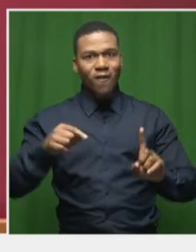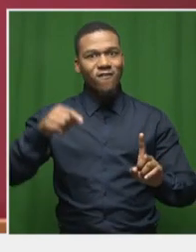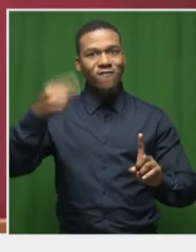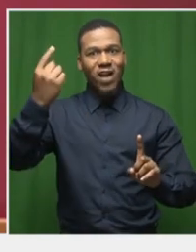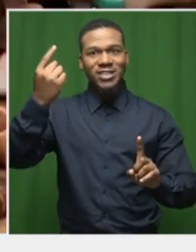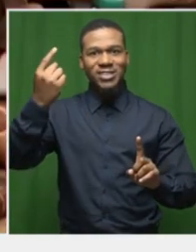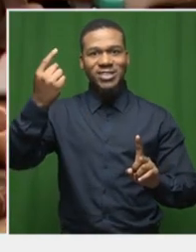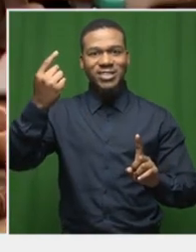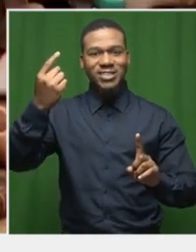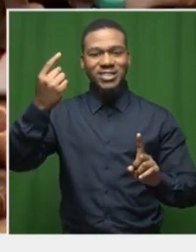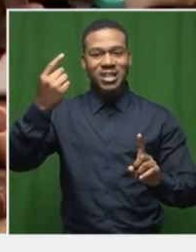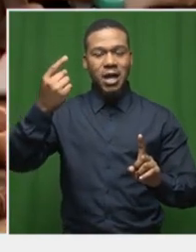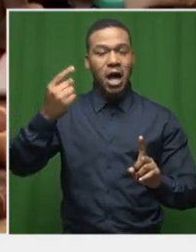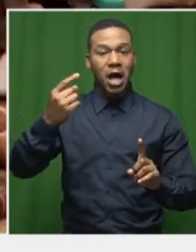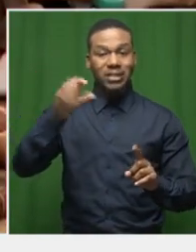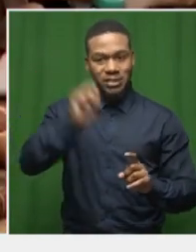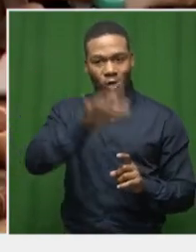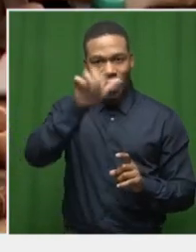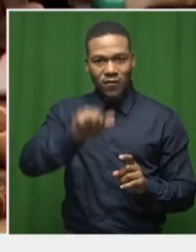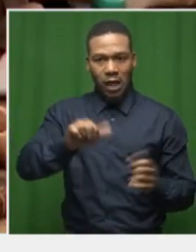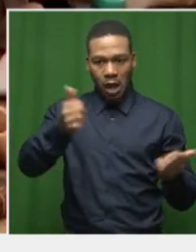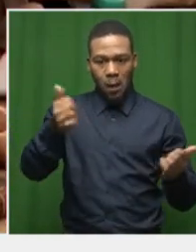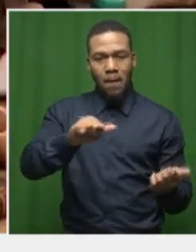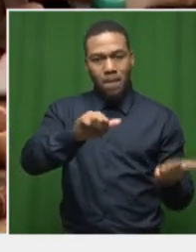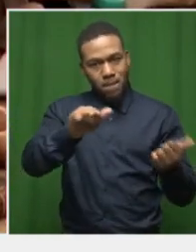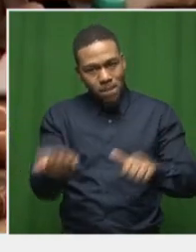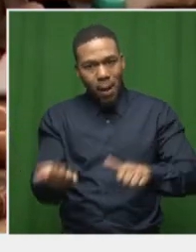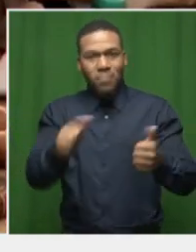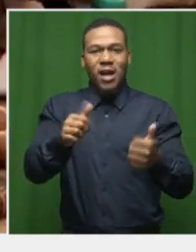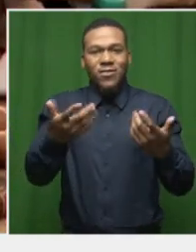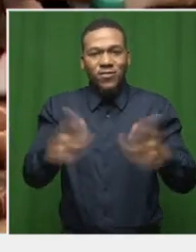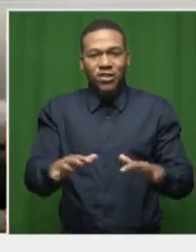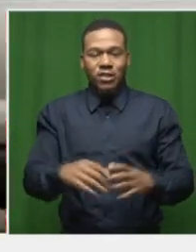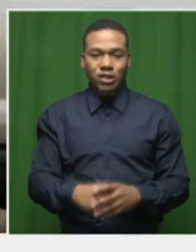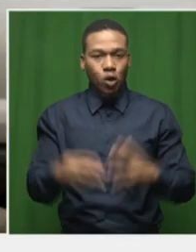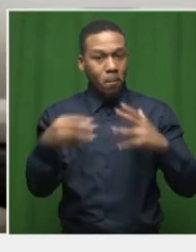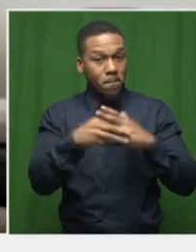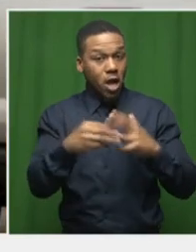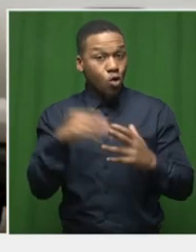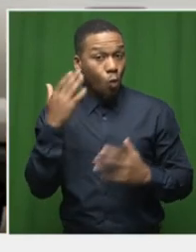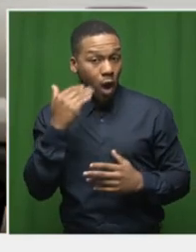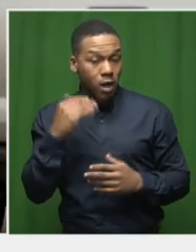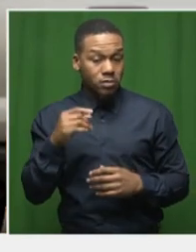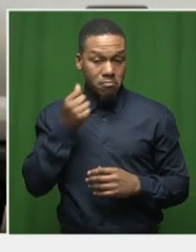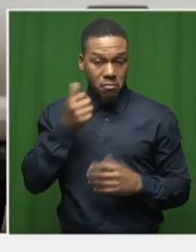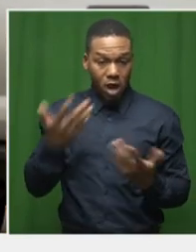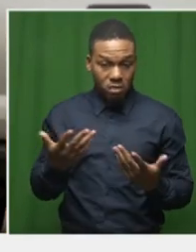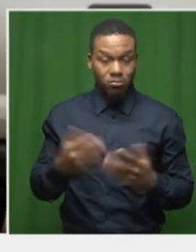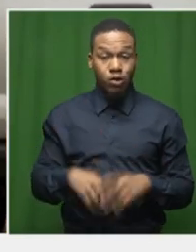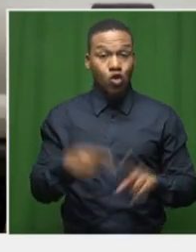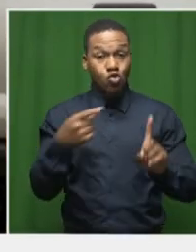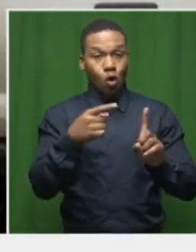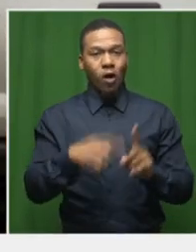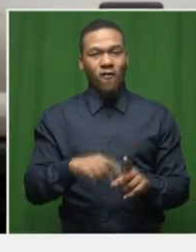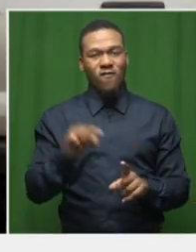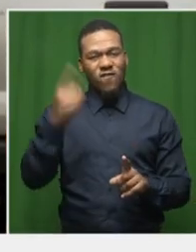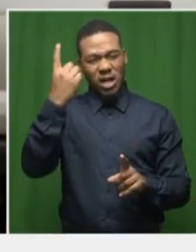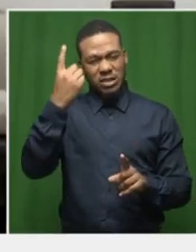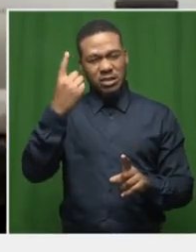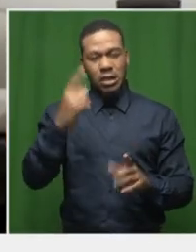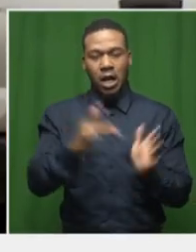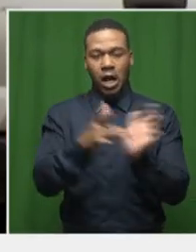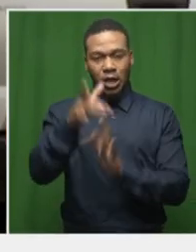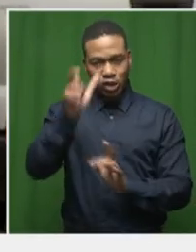baptized as a Christian and the first to marry a white man, Pieter van Meerhof. She was a life giver to